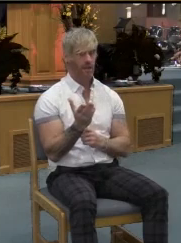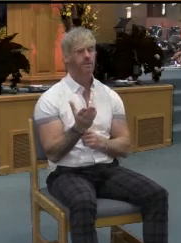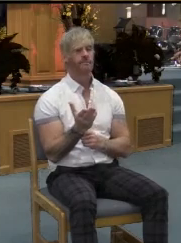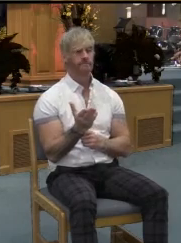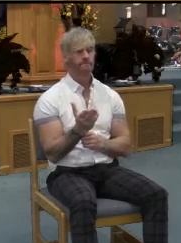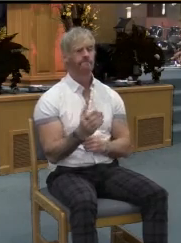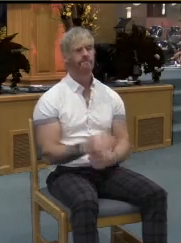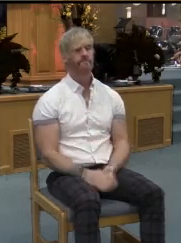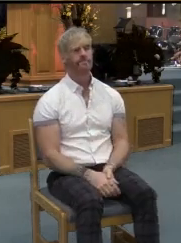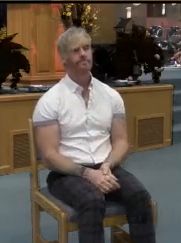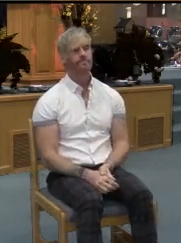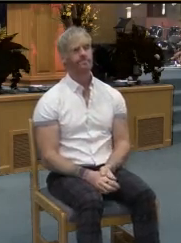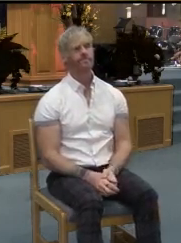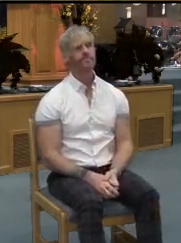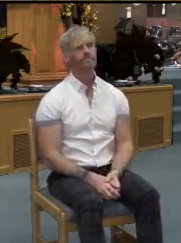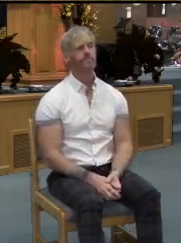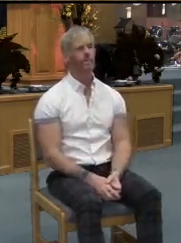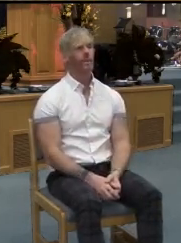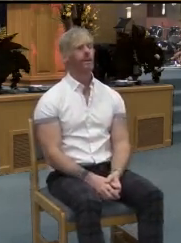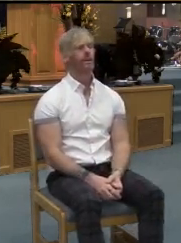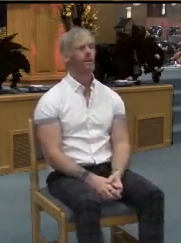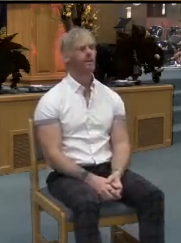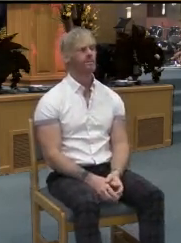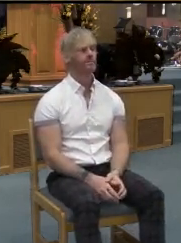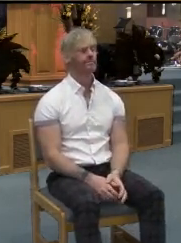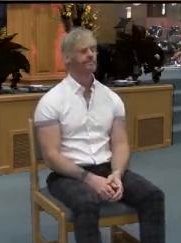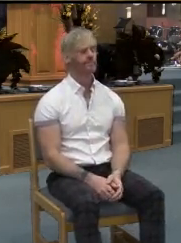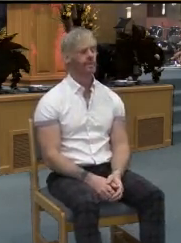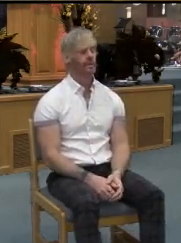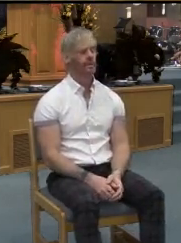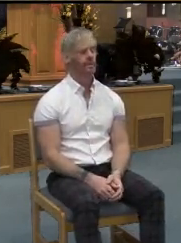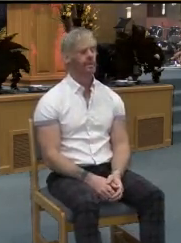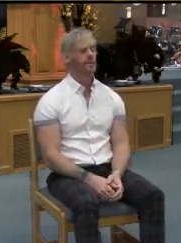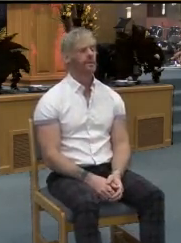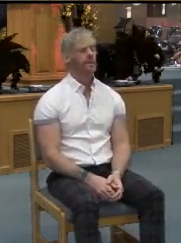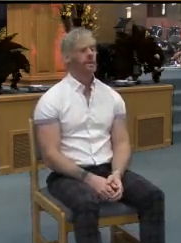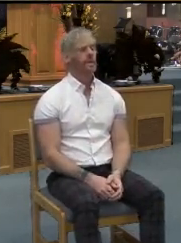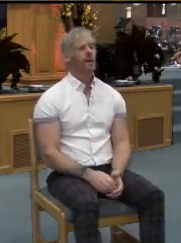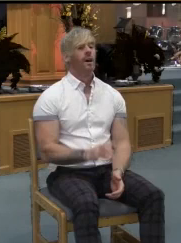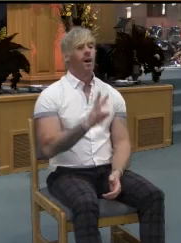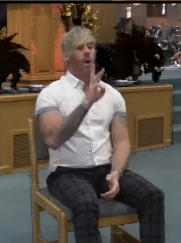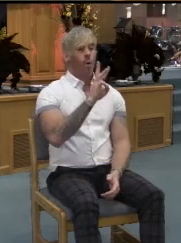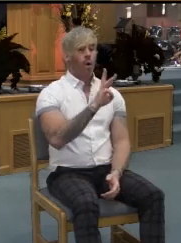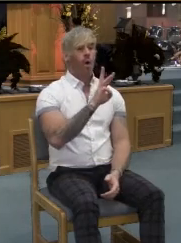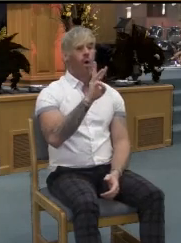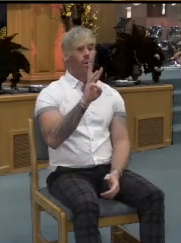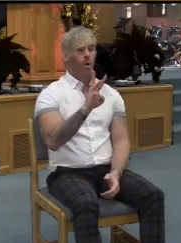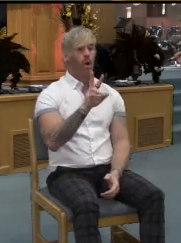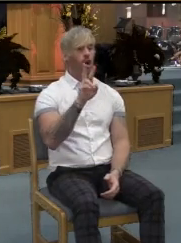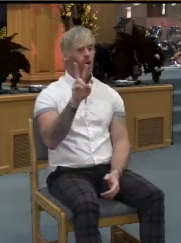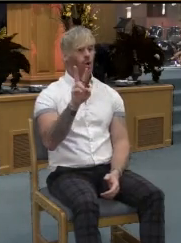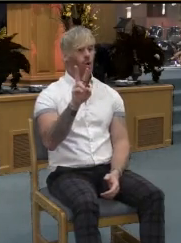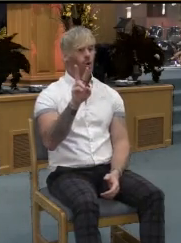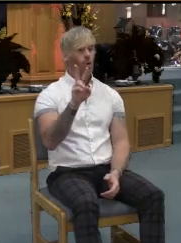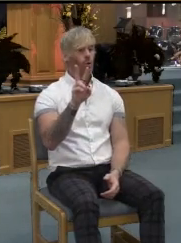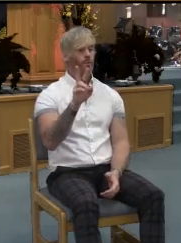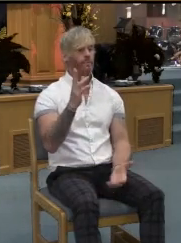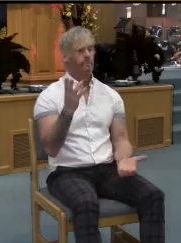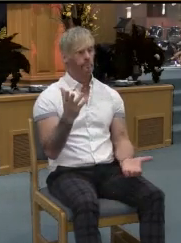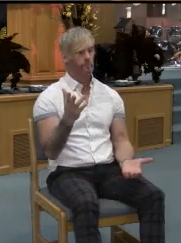had Auschwitz and Dachau and World War II was the theory of evolution.